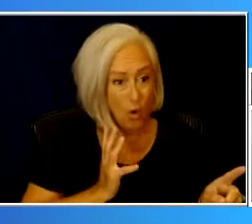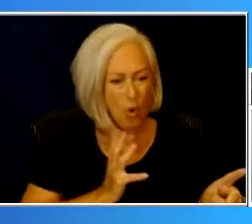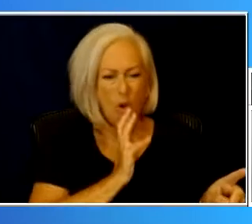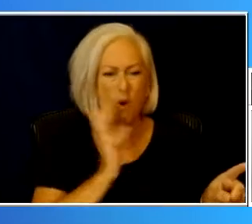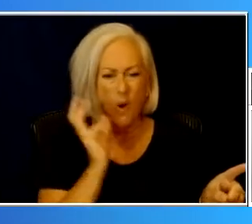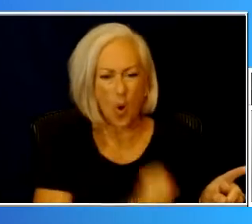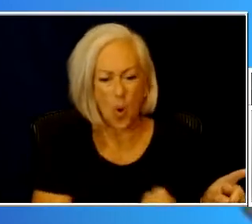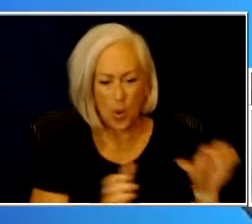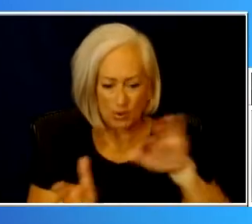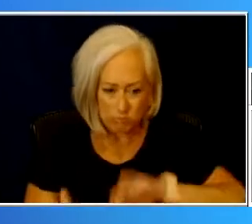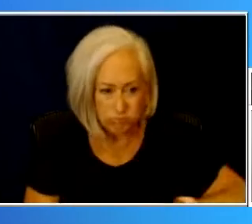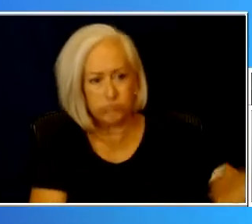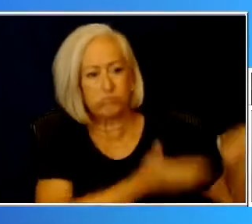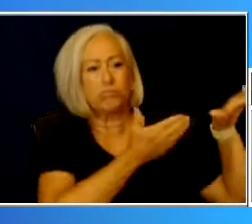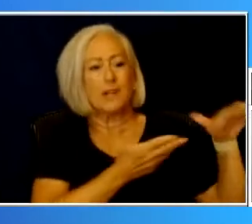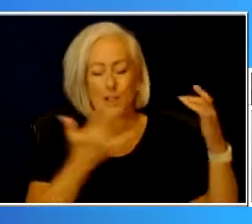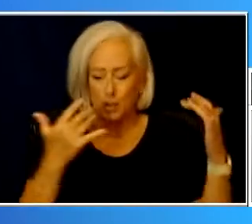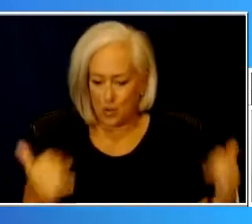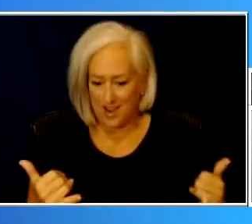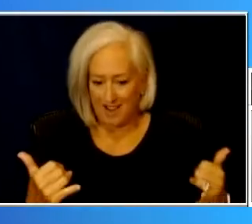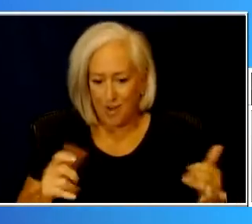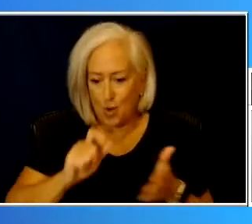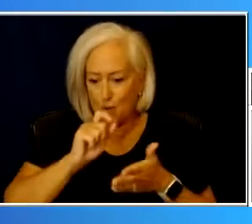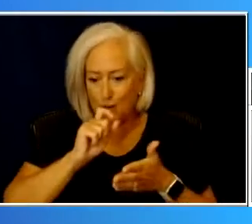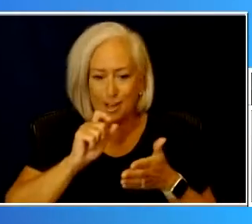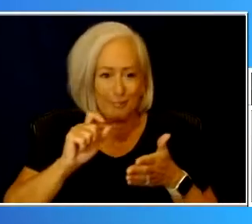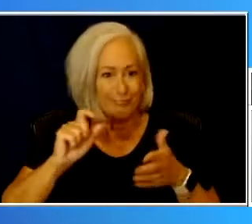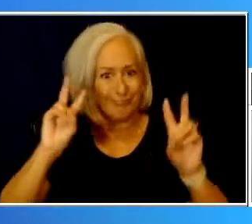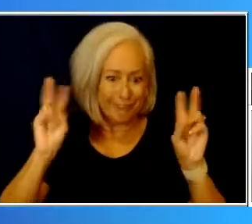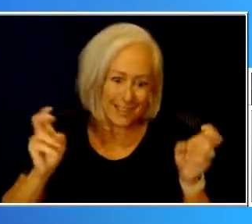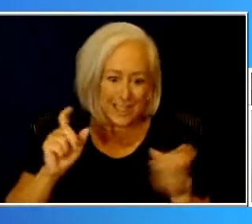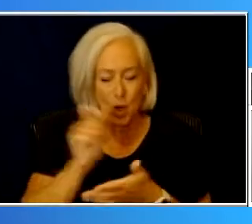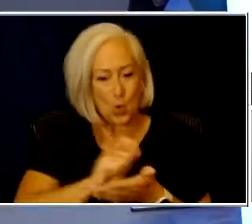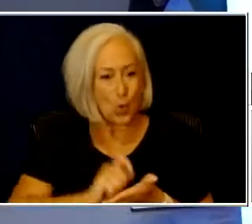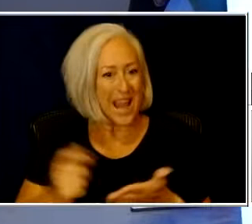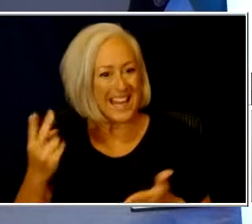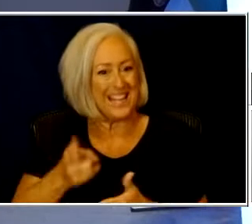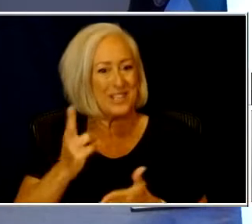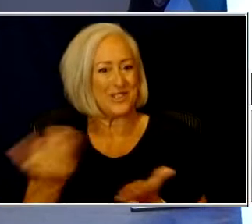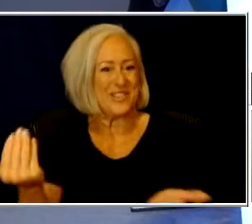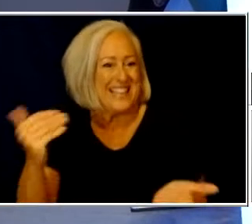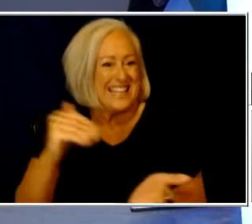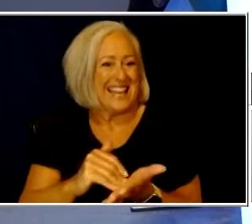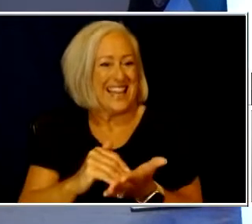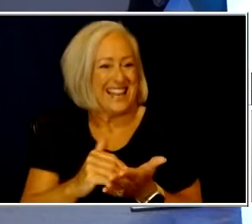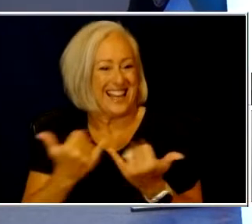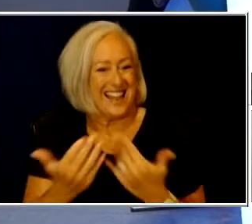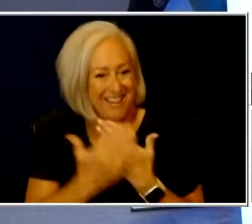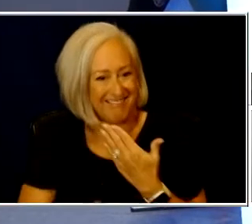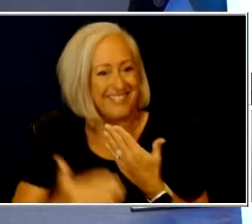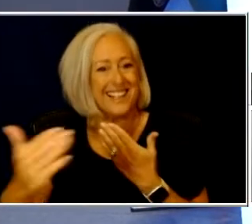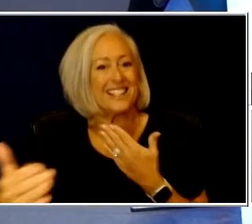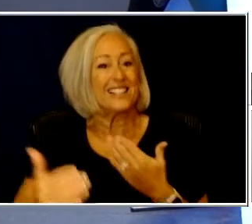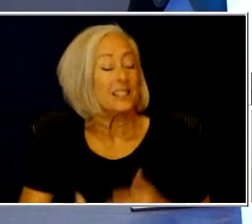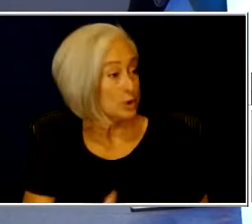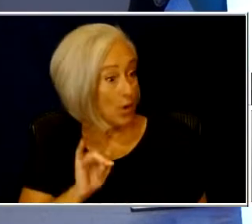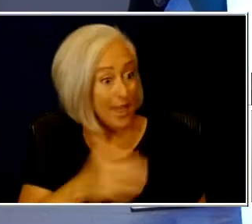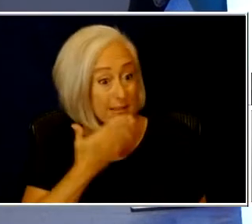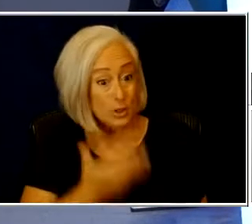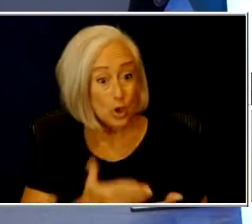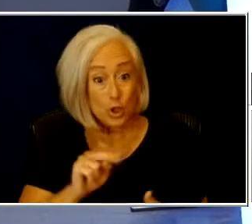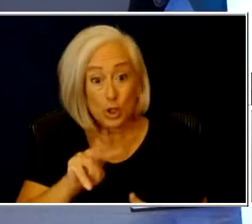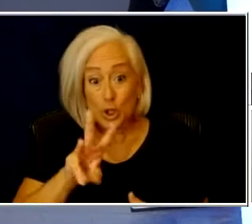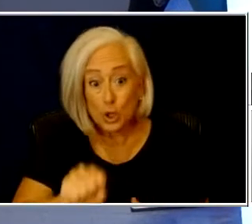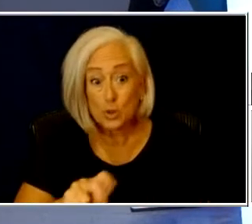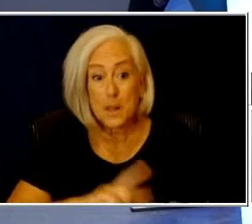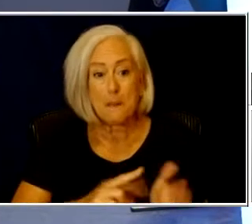literally rewriting history right now. So this is all good news. This is all amazing all good news because yes. it's no longer one size fits all. I mean, the right.